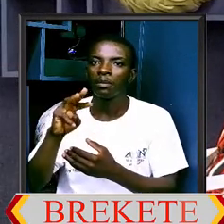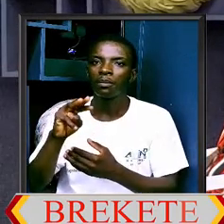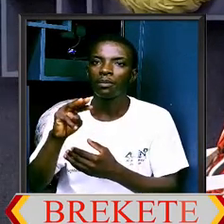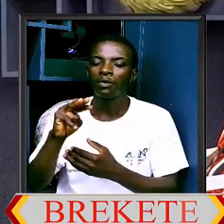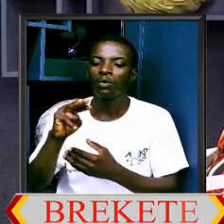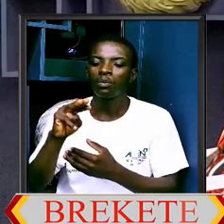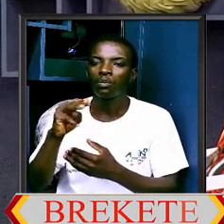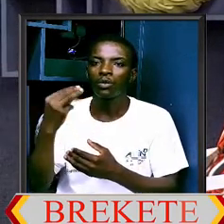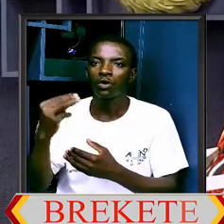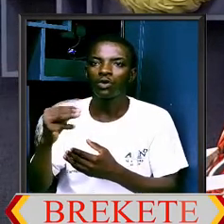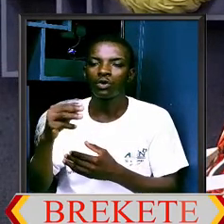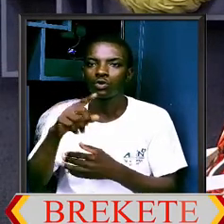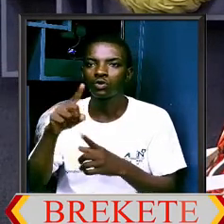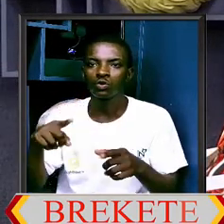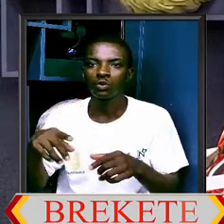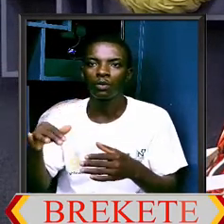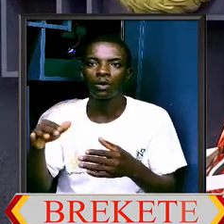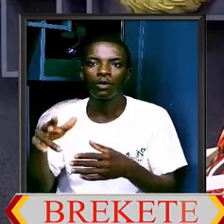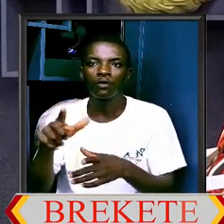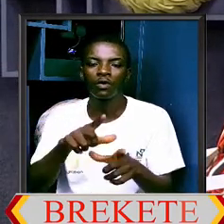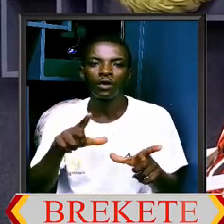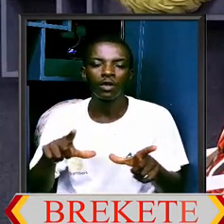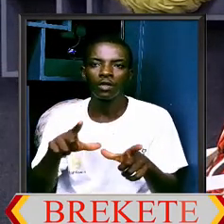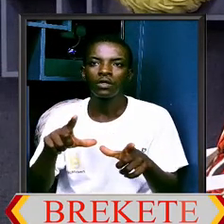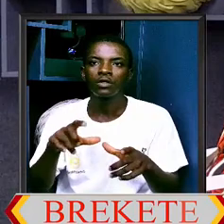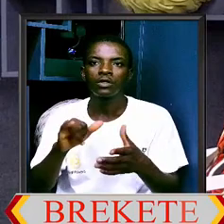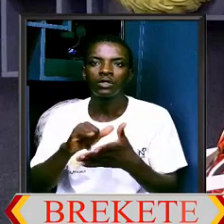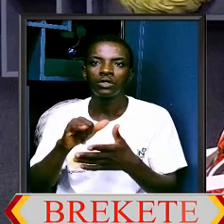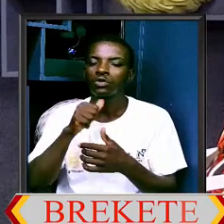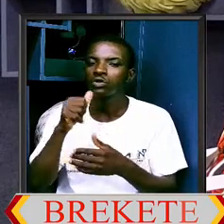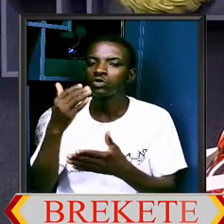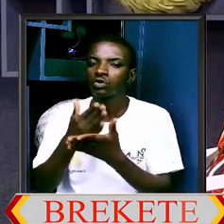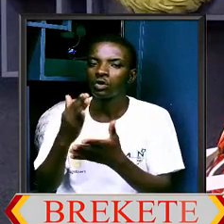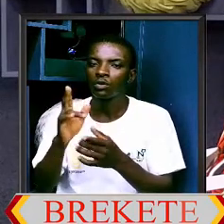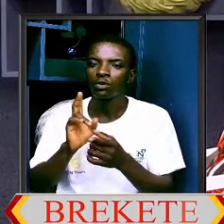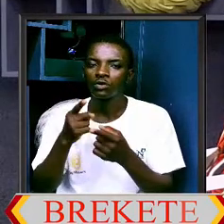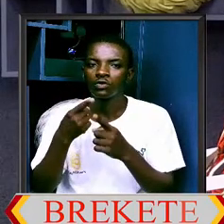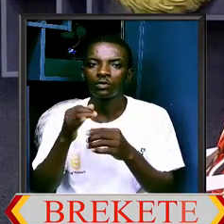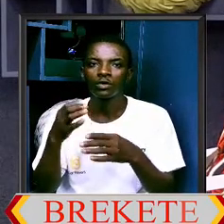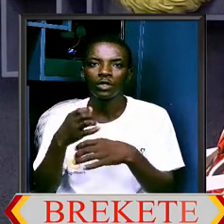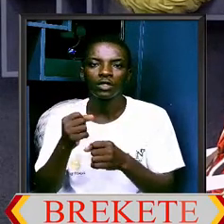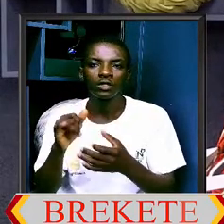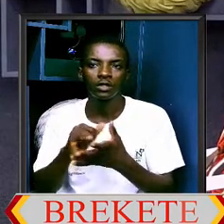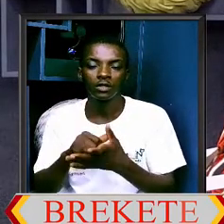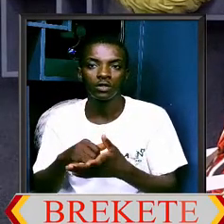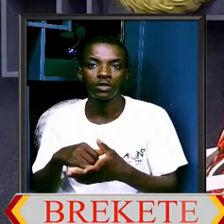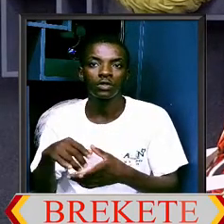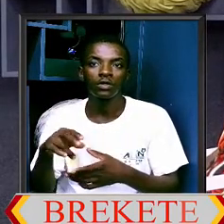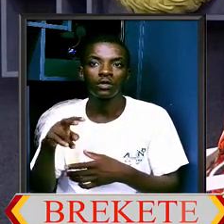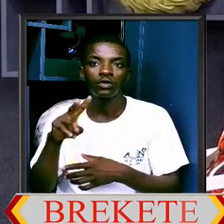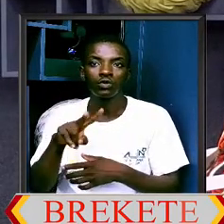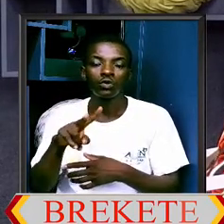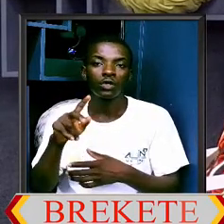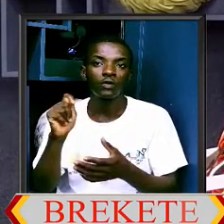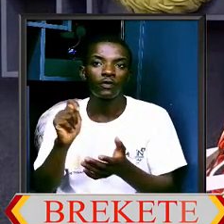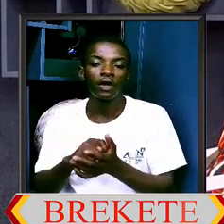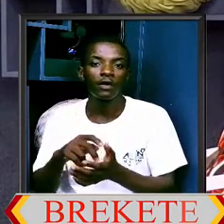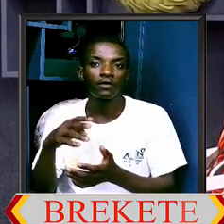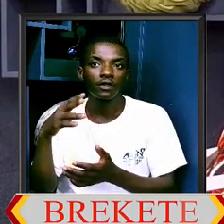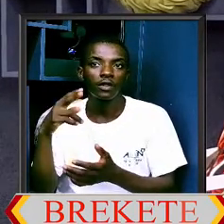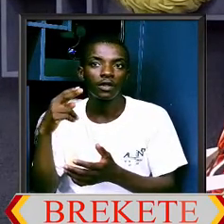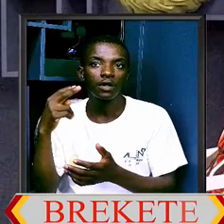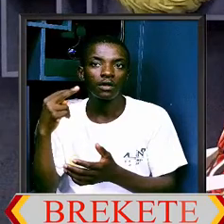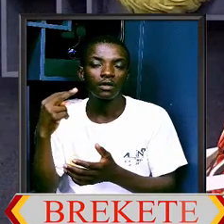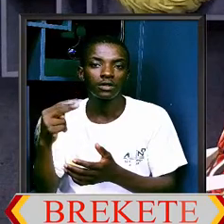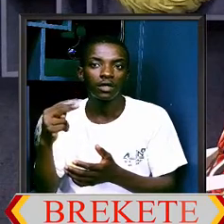of land where we say crisis, nobody say nothing stop us from getting this in abundance. Wait, Ukraine? 25,000